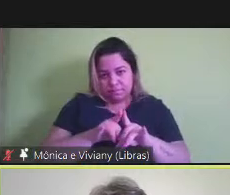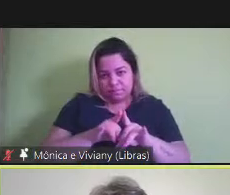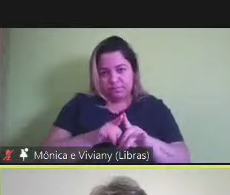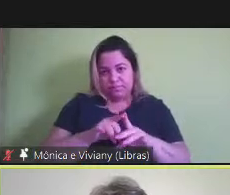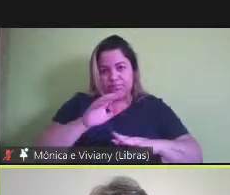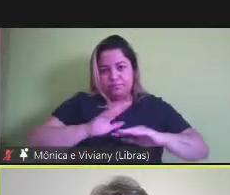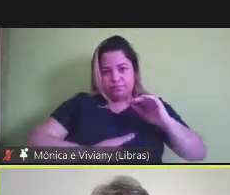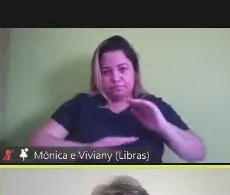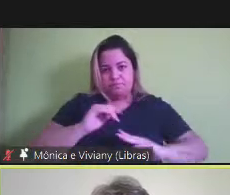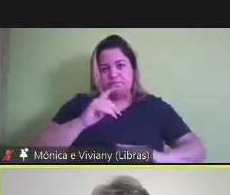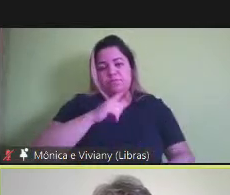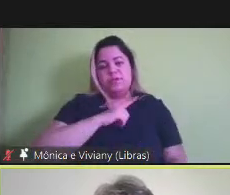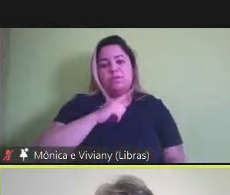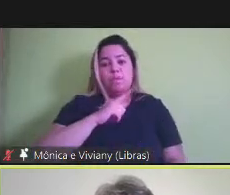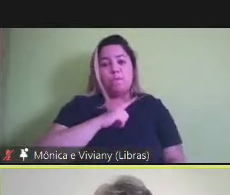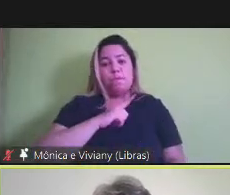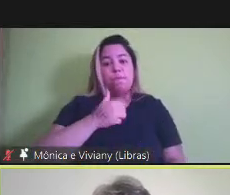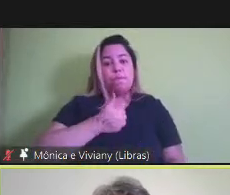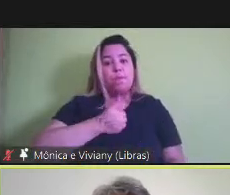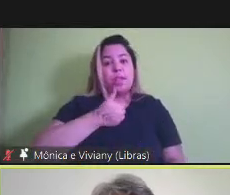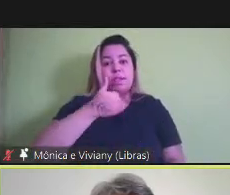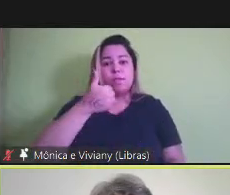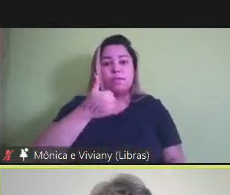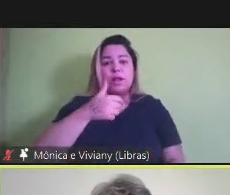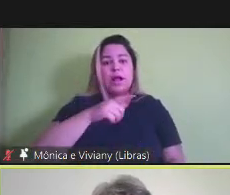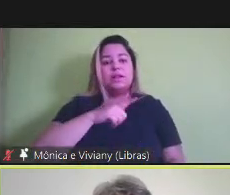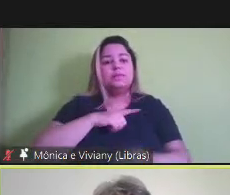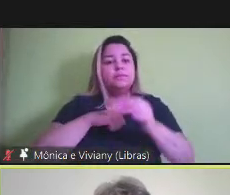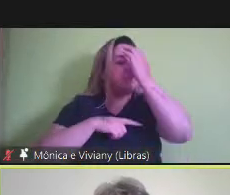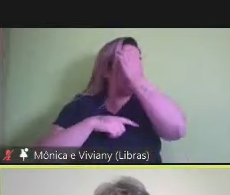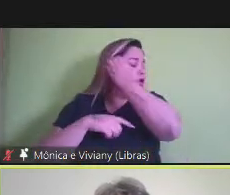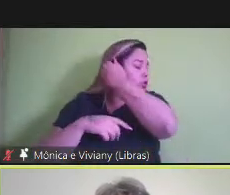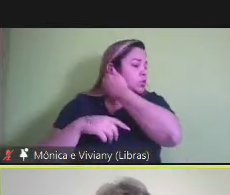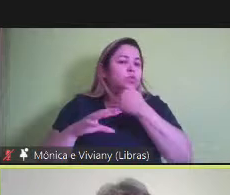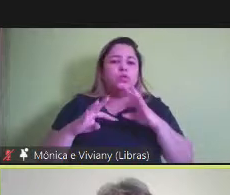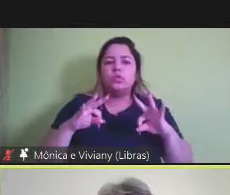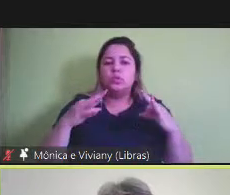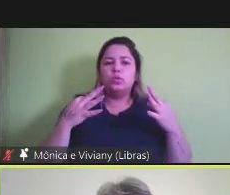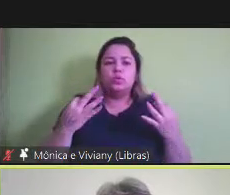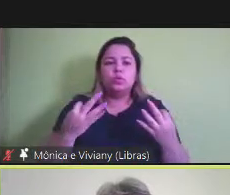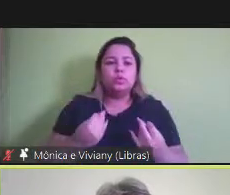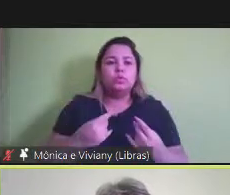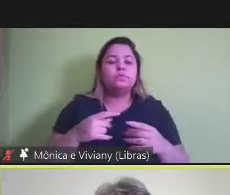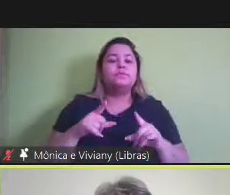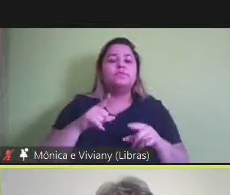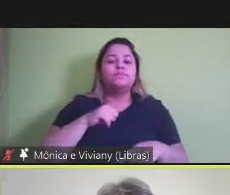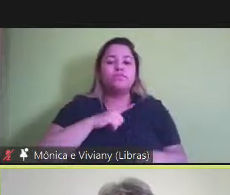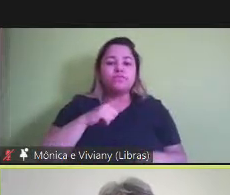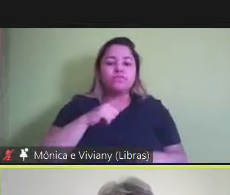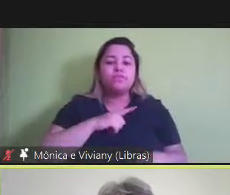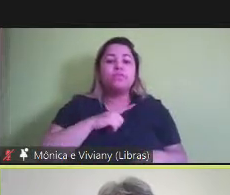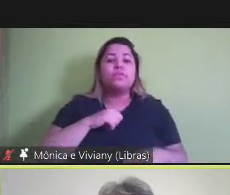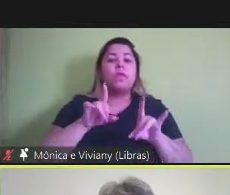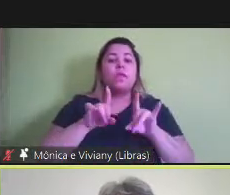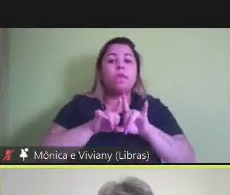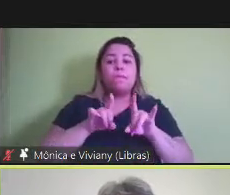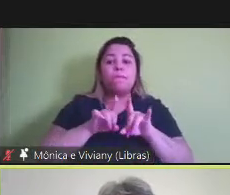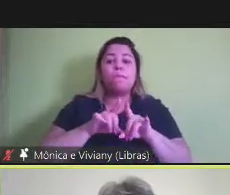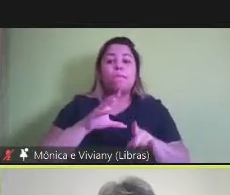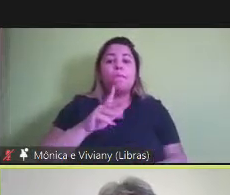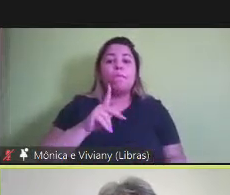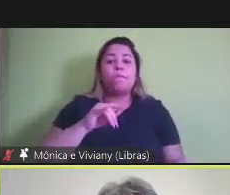technique has to be with ability and the condition to improve when we're there. So everyone has